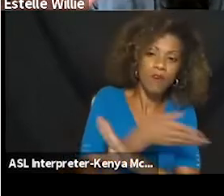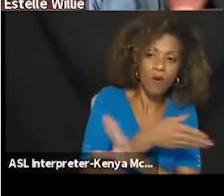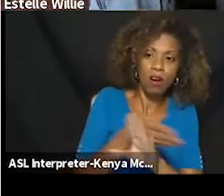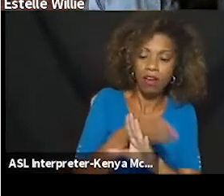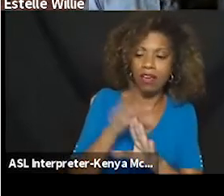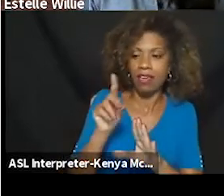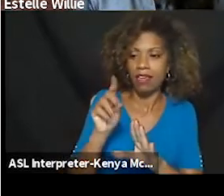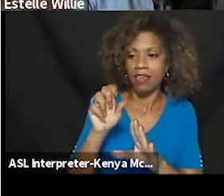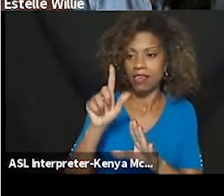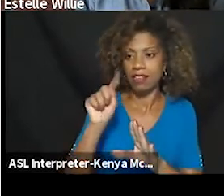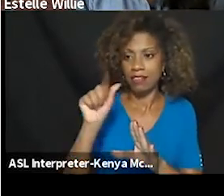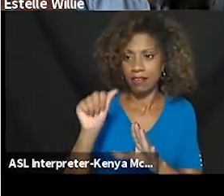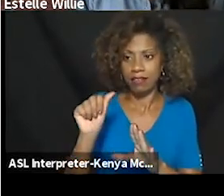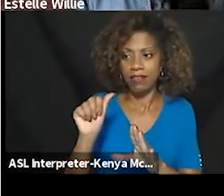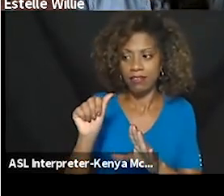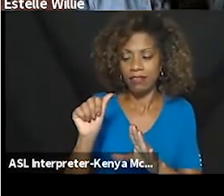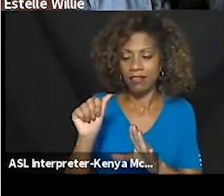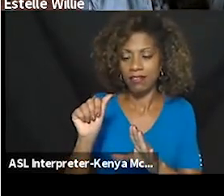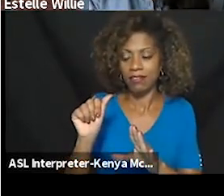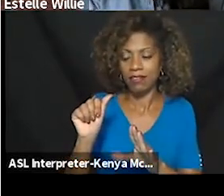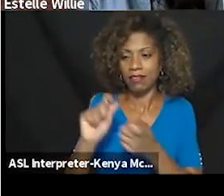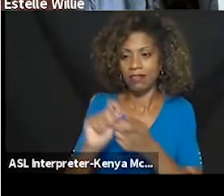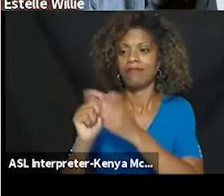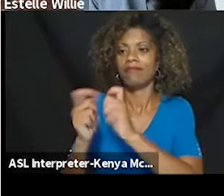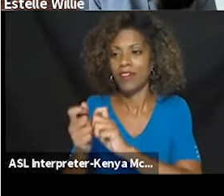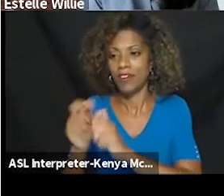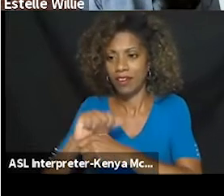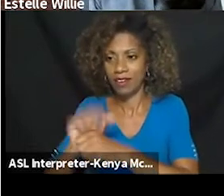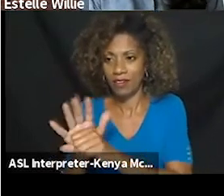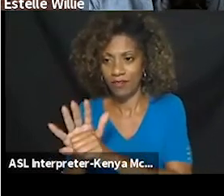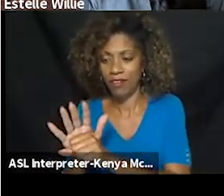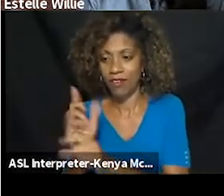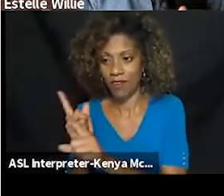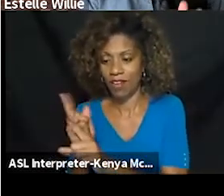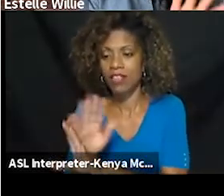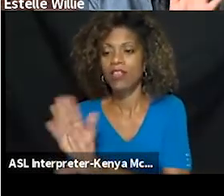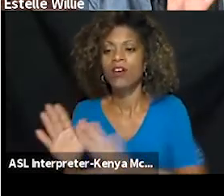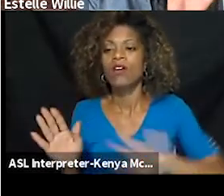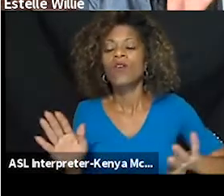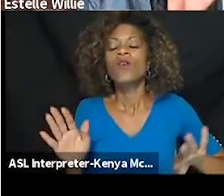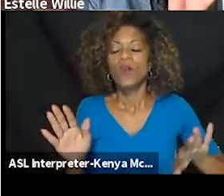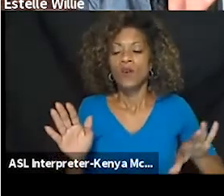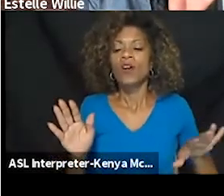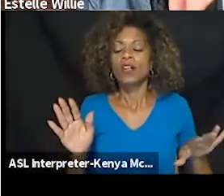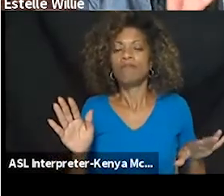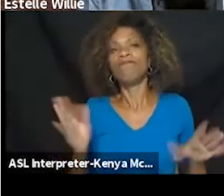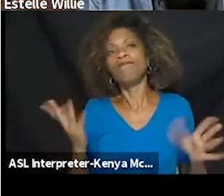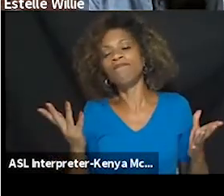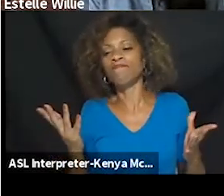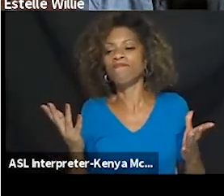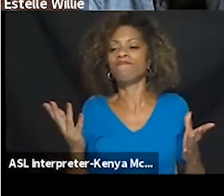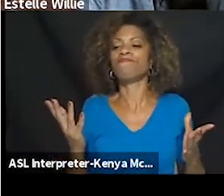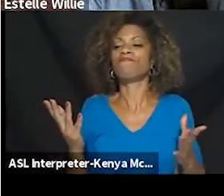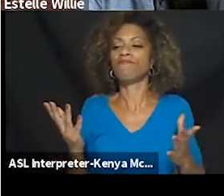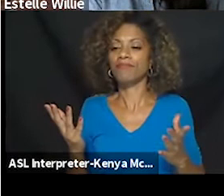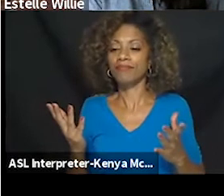things may or may not change. I'm just gonna continue with that teaser. But really just everyone